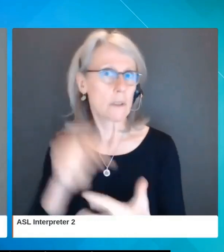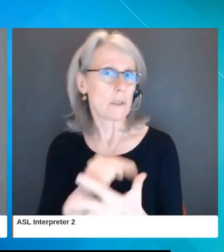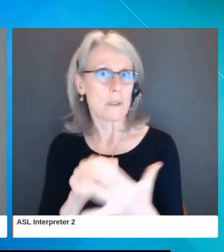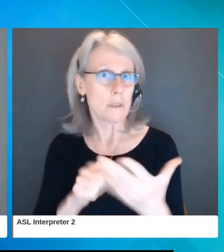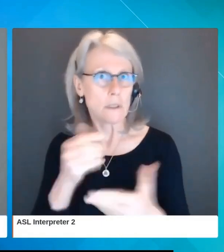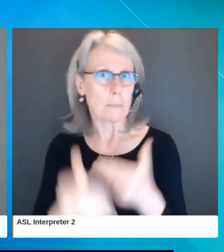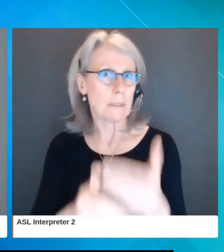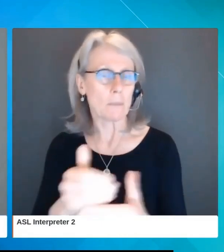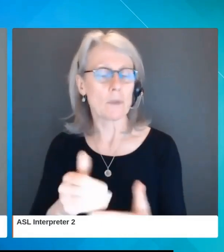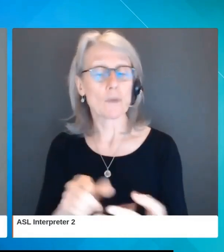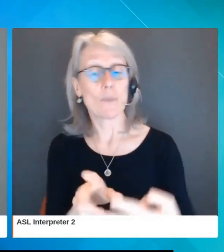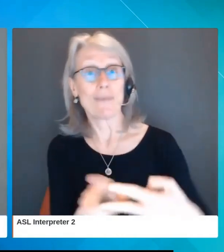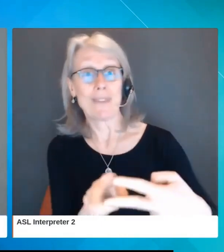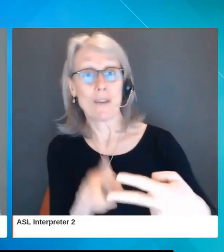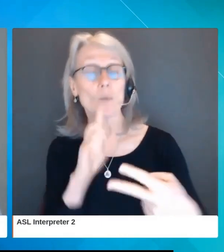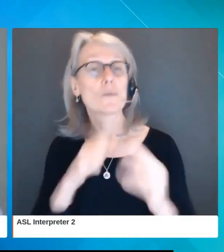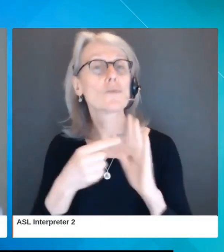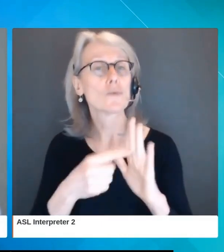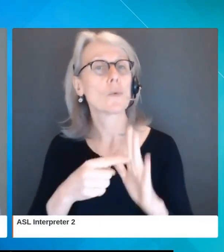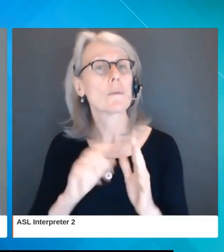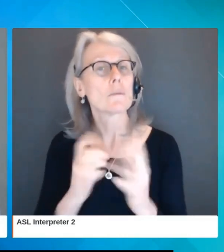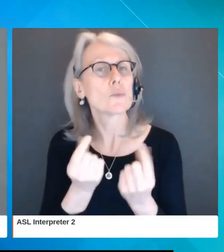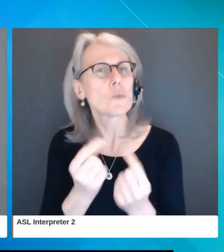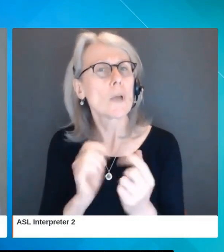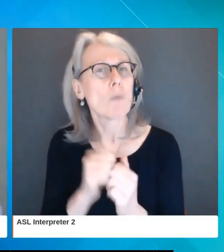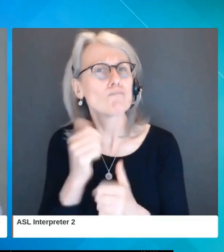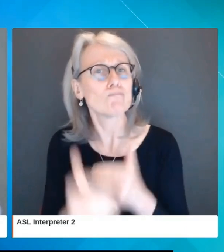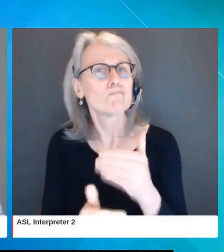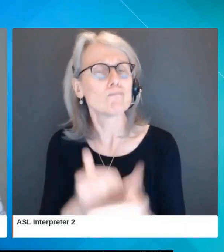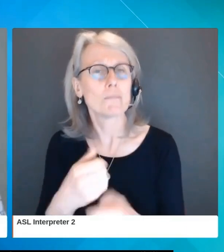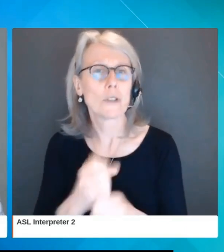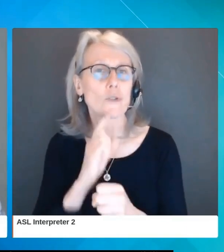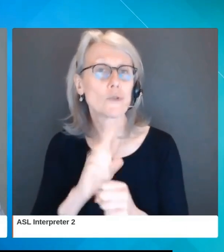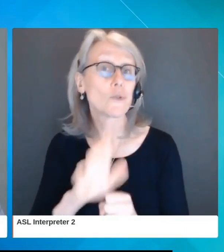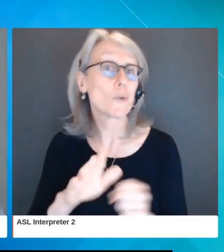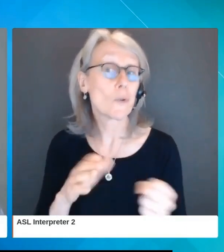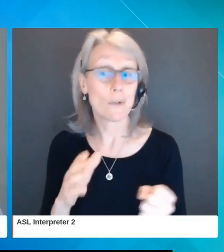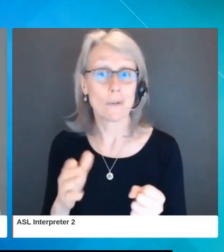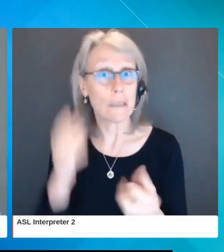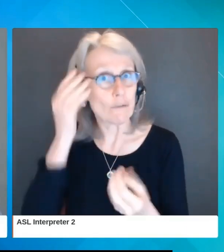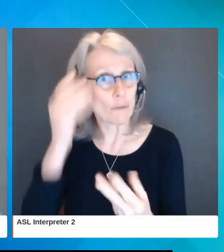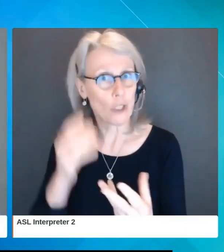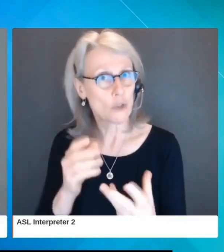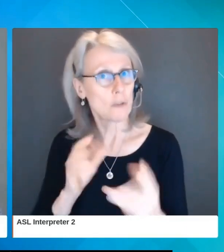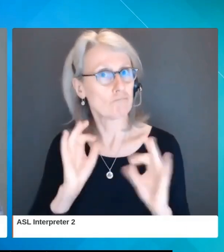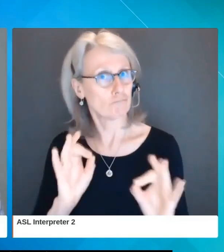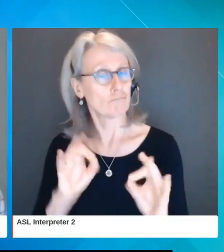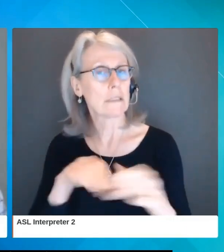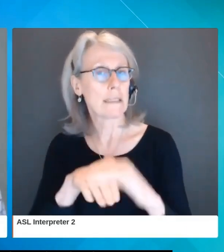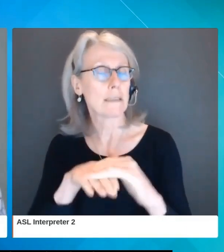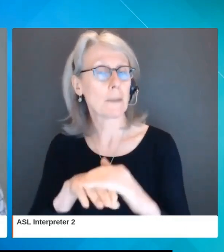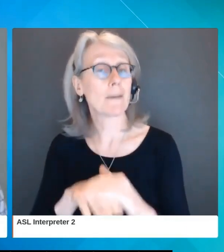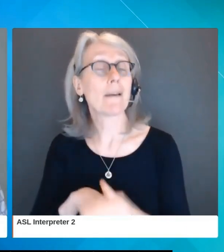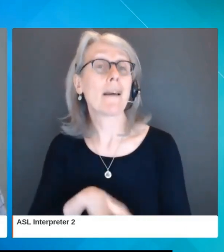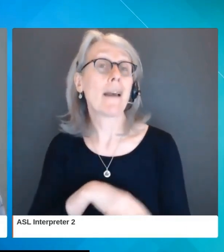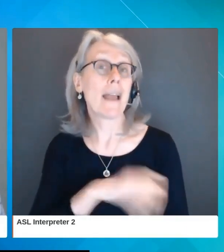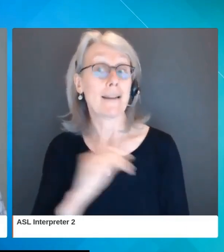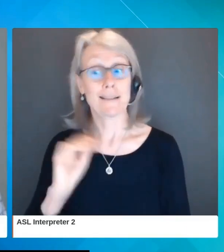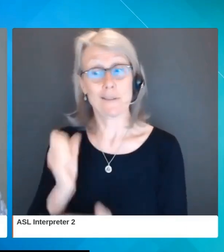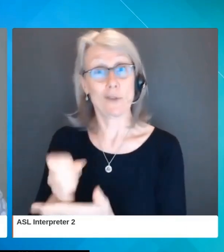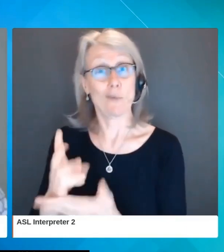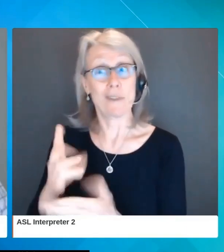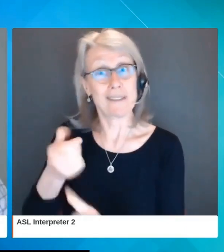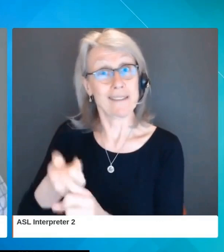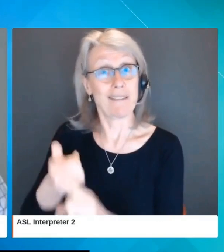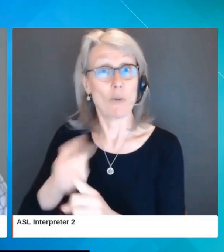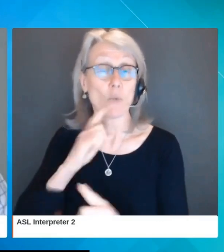you those things that you need to do as a planner to make sure your content accessibility, as well as the majority of things that are just done by our software. We do that